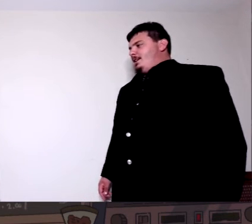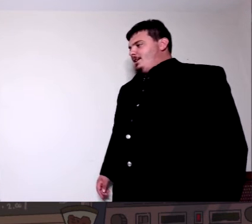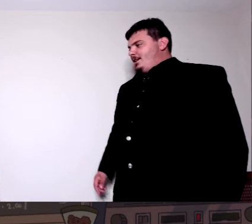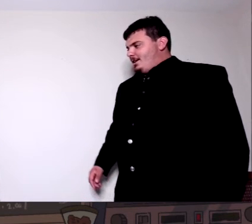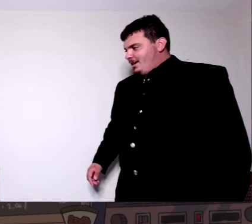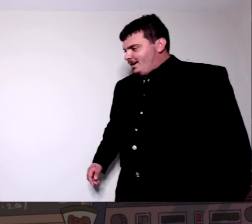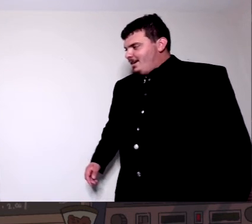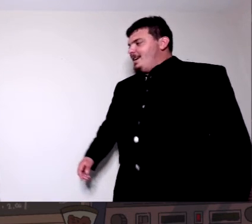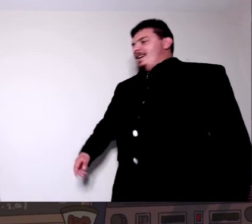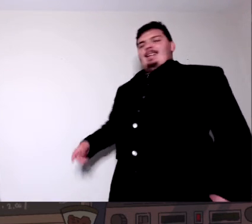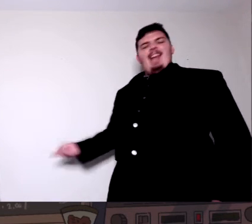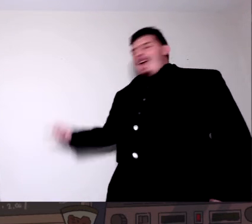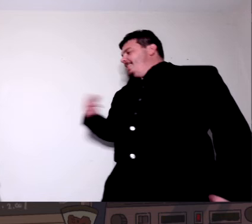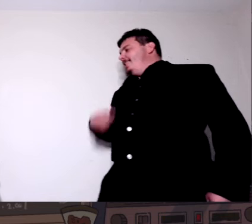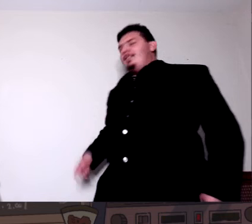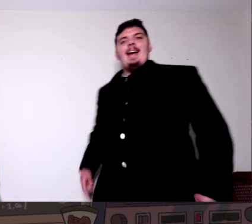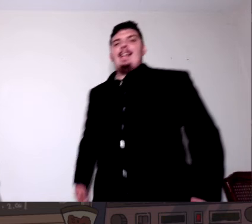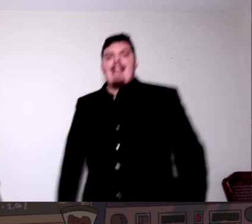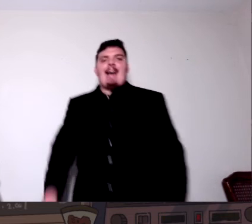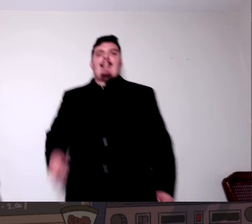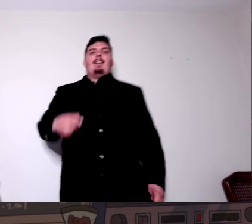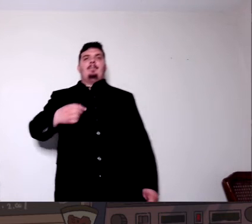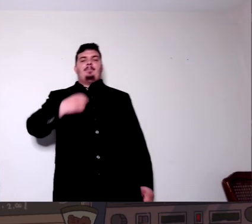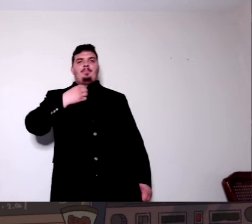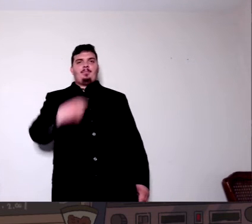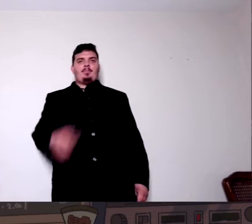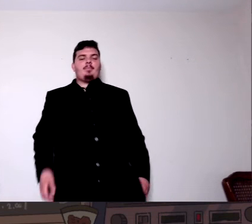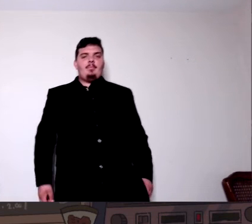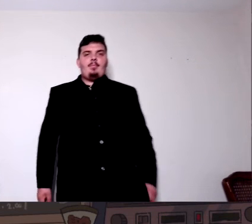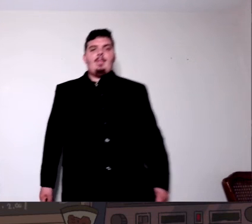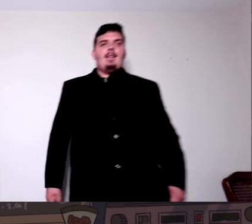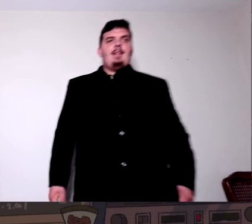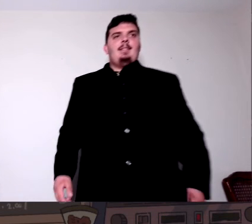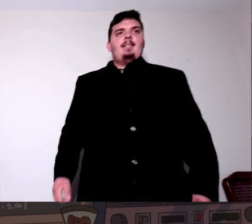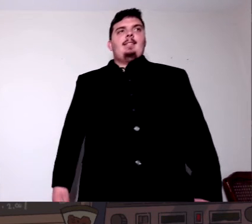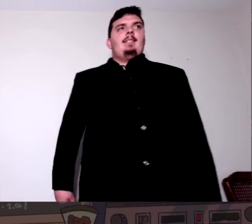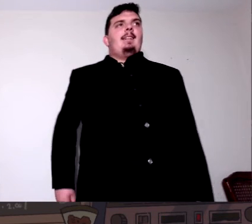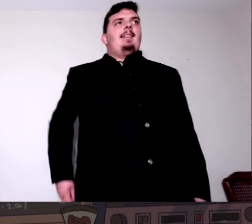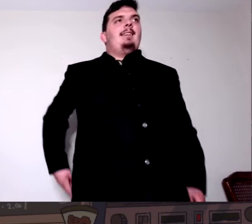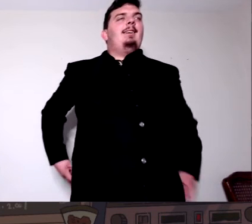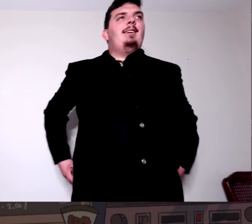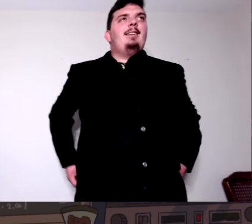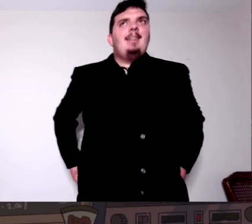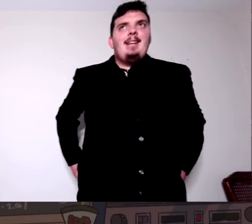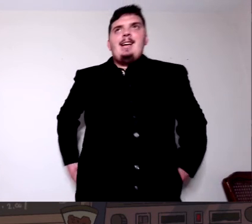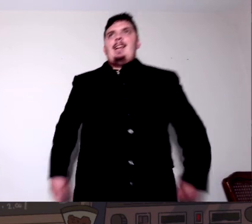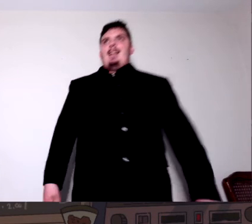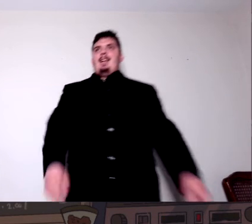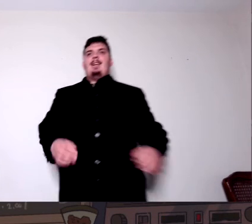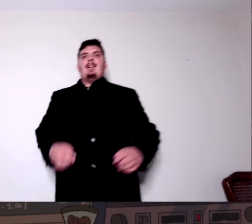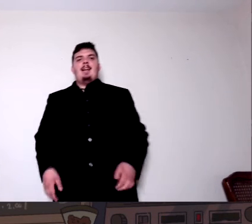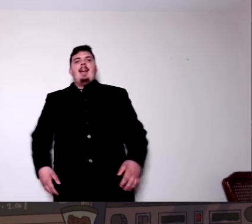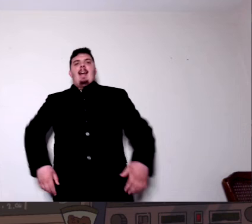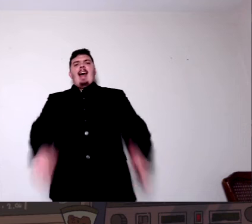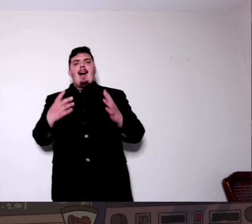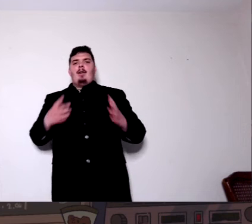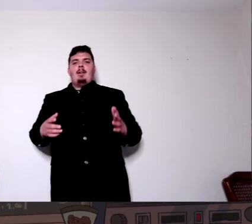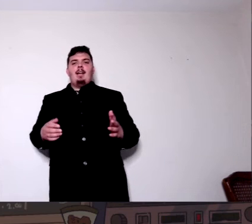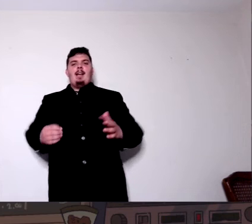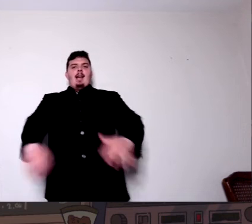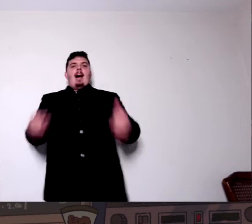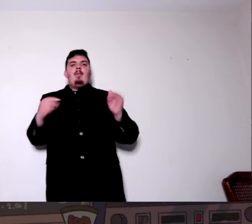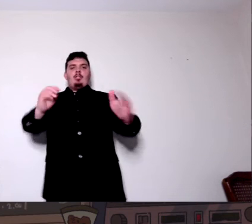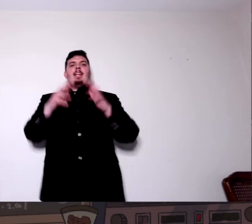She's little lady daddy. Yeah, little lady daddy. That's the only way I'm going to remember her is if she's a daddy of some sort.